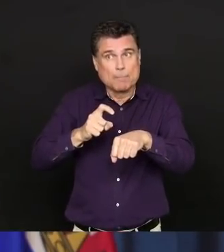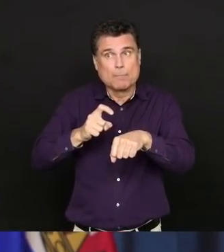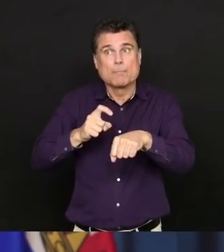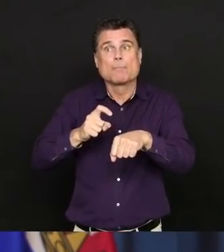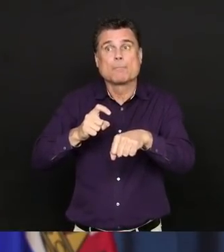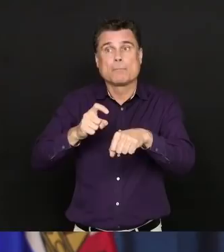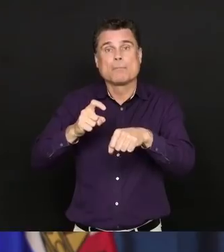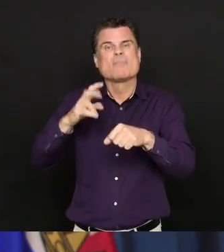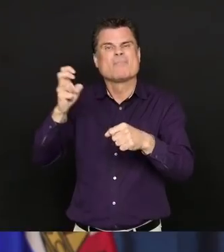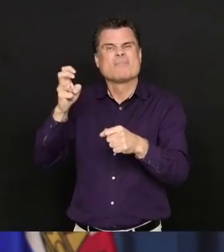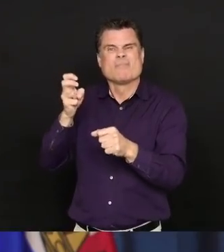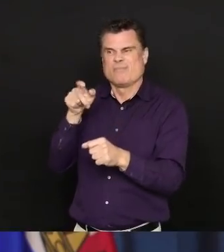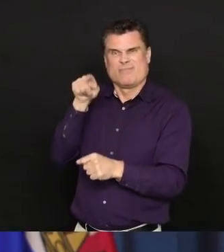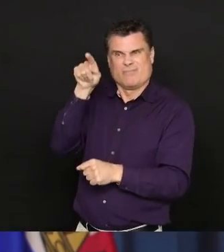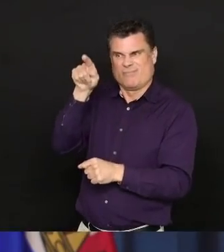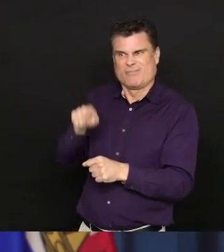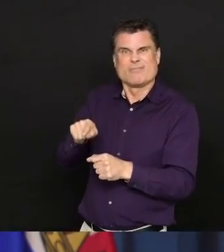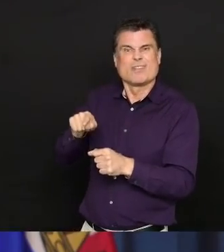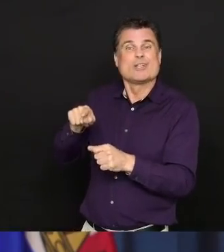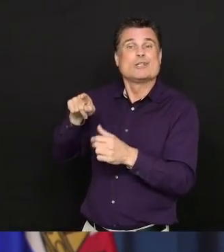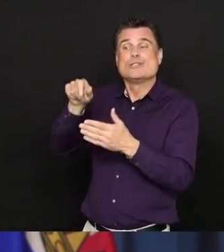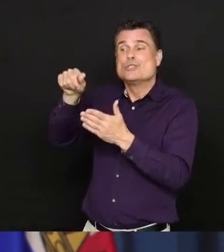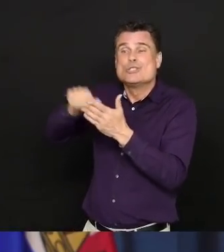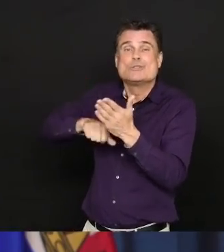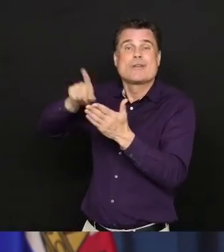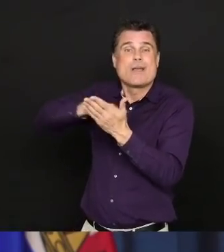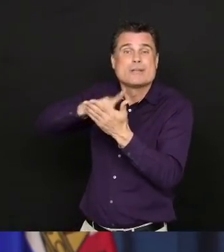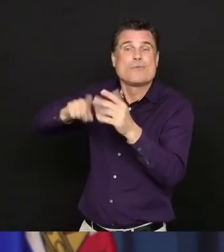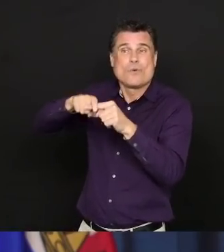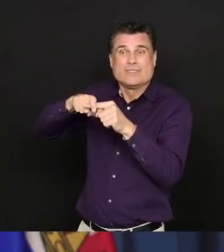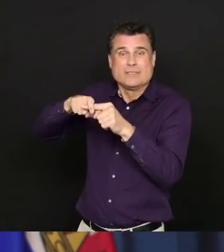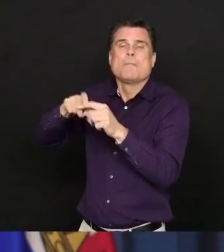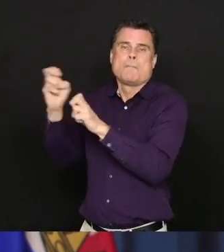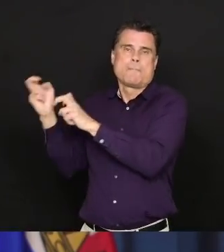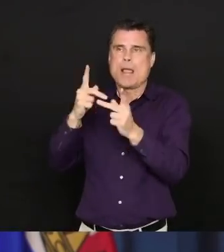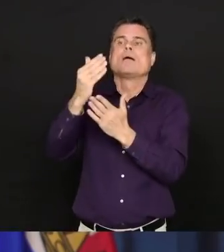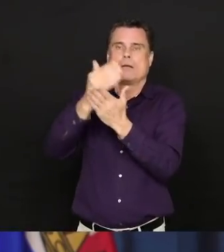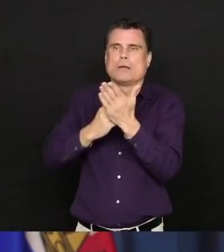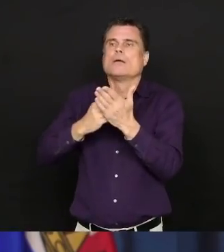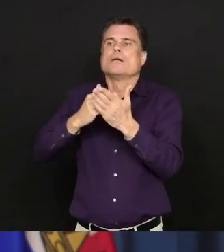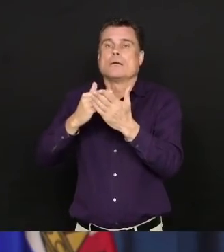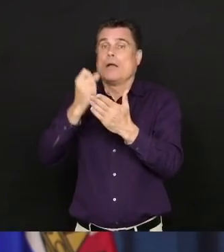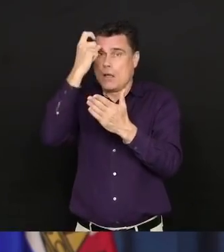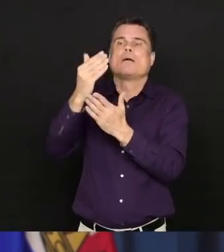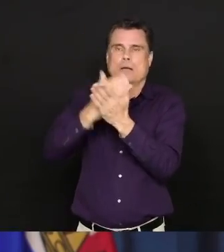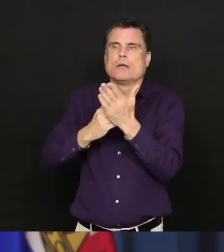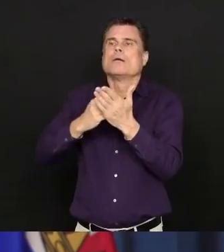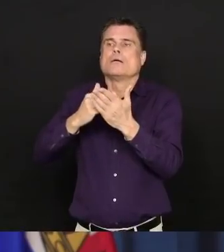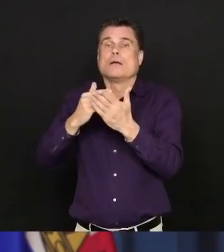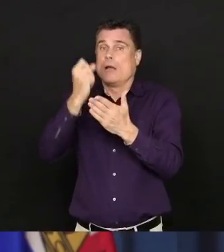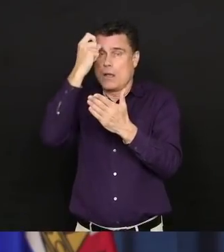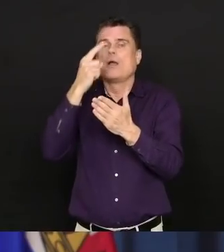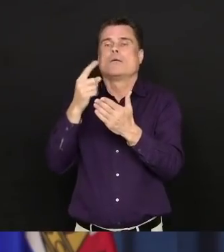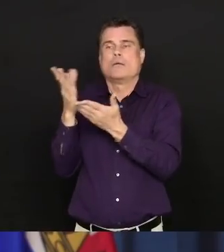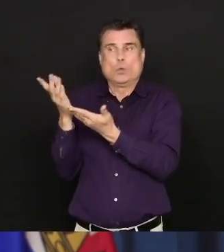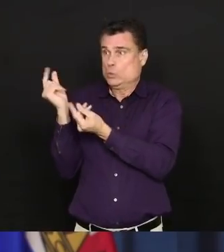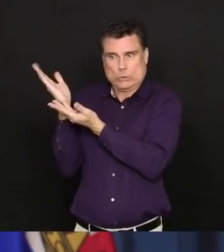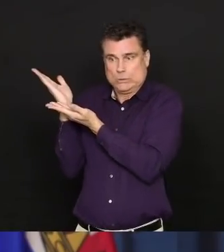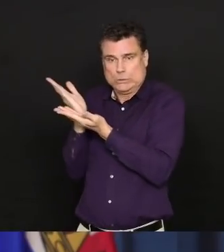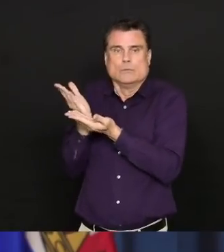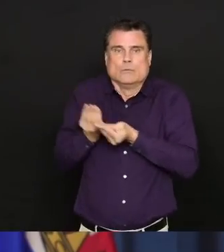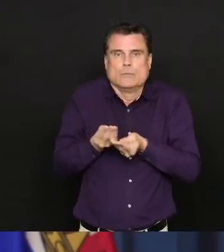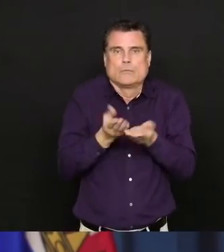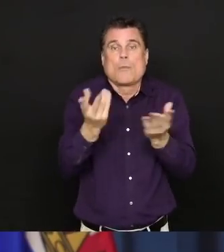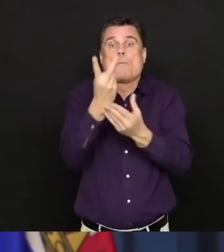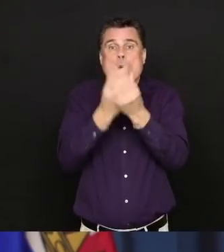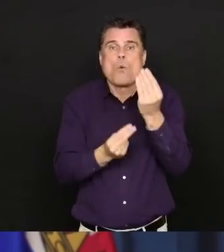able to resume normal practice in terms of elective surgeries. I want to say with respect to the numbers today that we're continuing